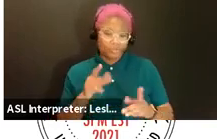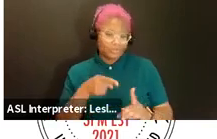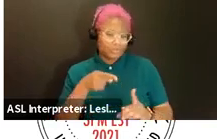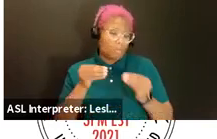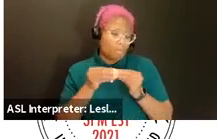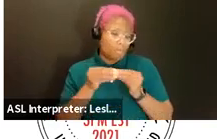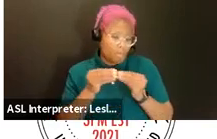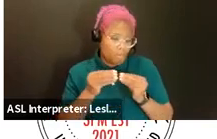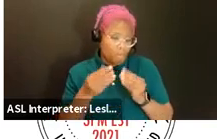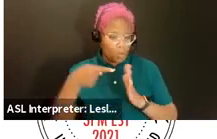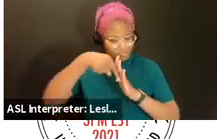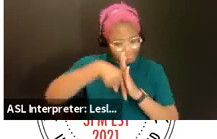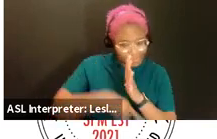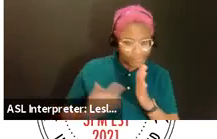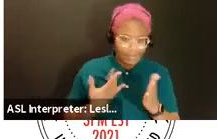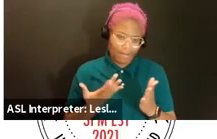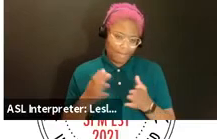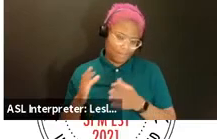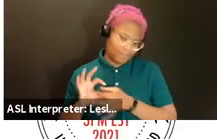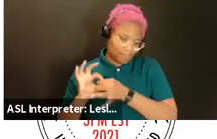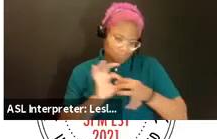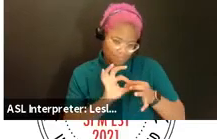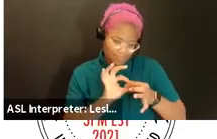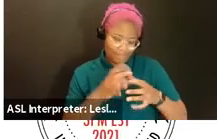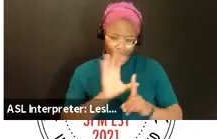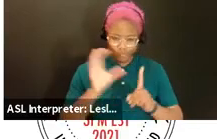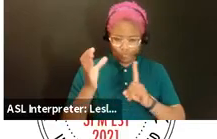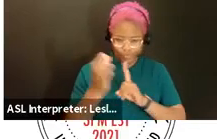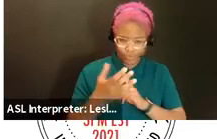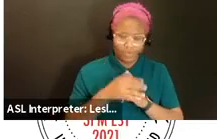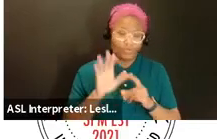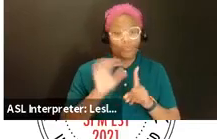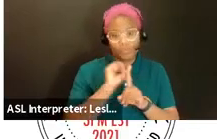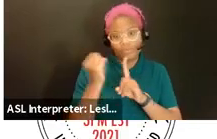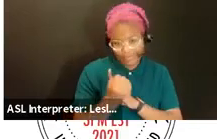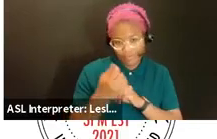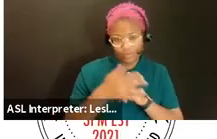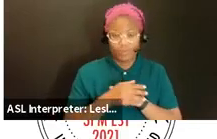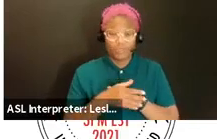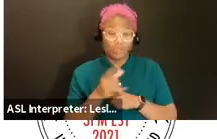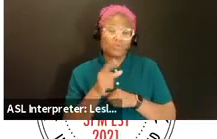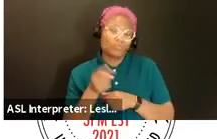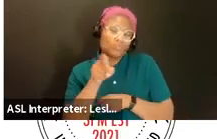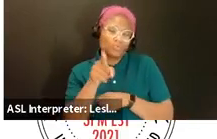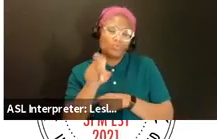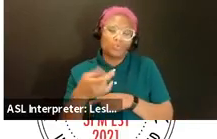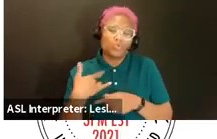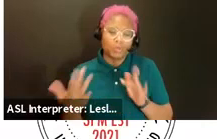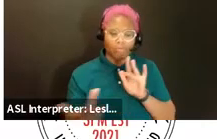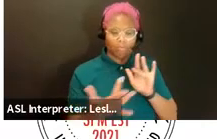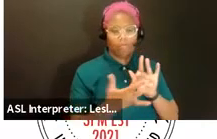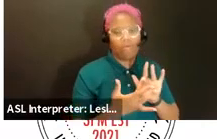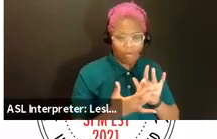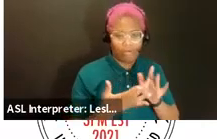and nuanced. And so that is something where I would advise just contacting Tamizdat's pro bono